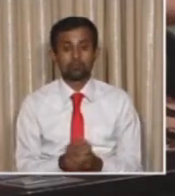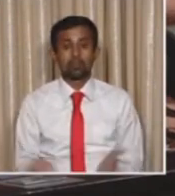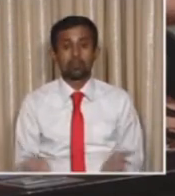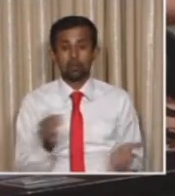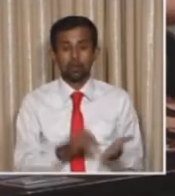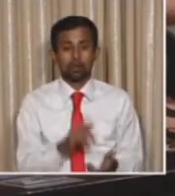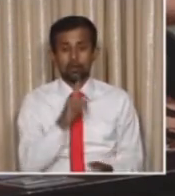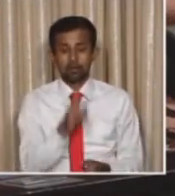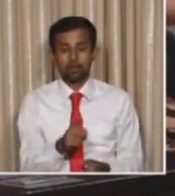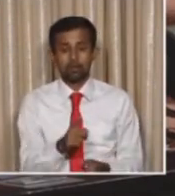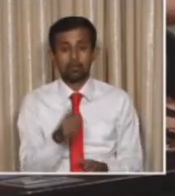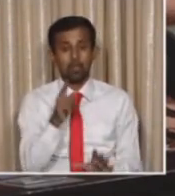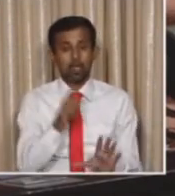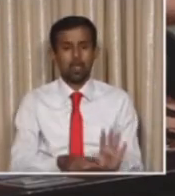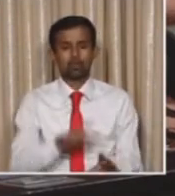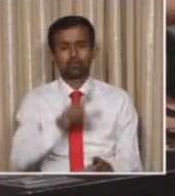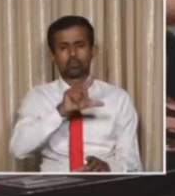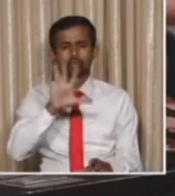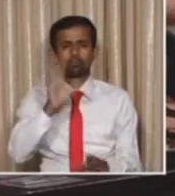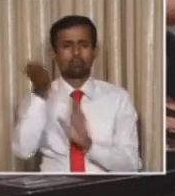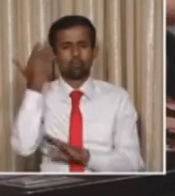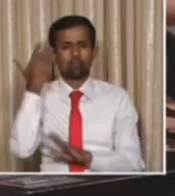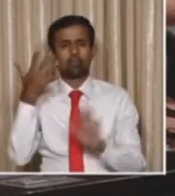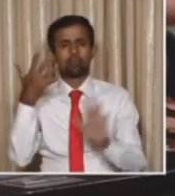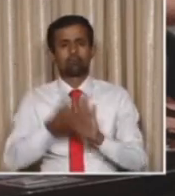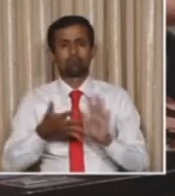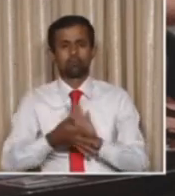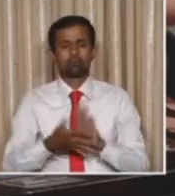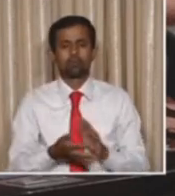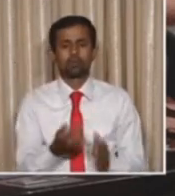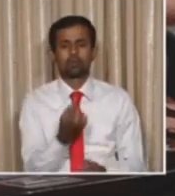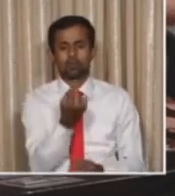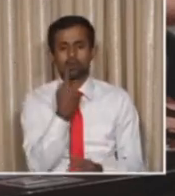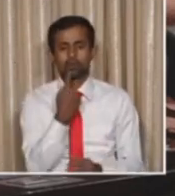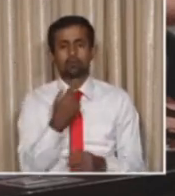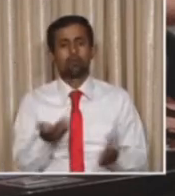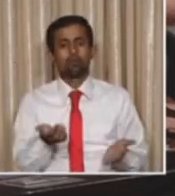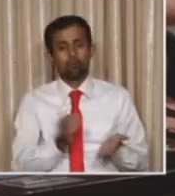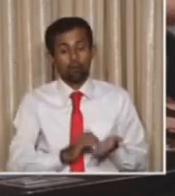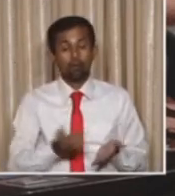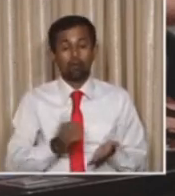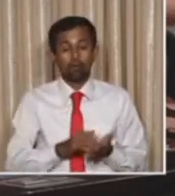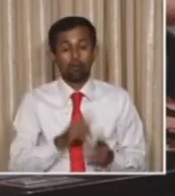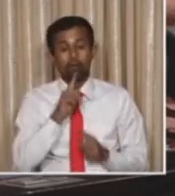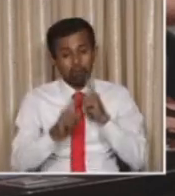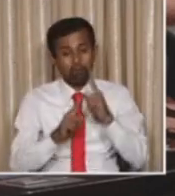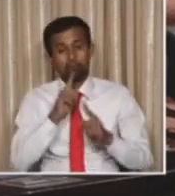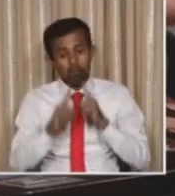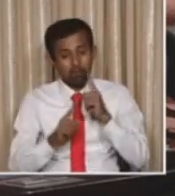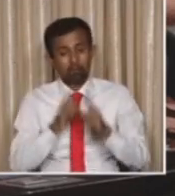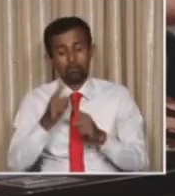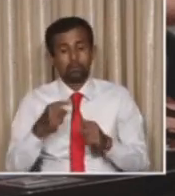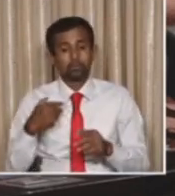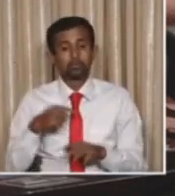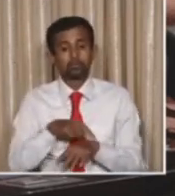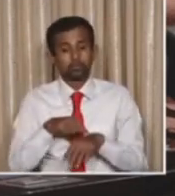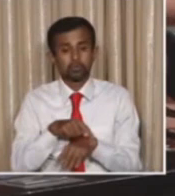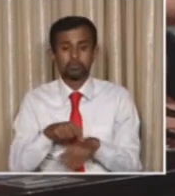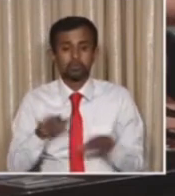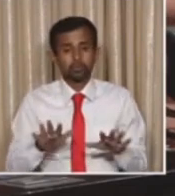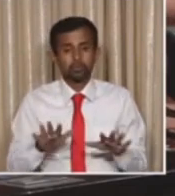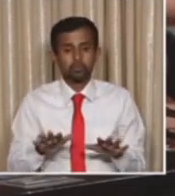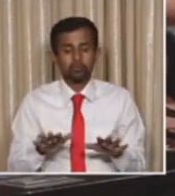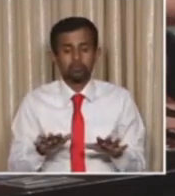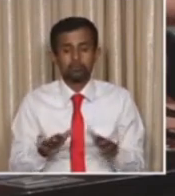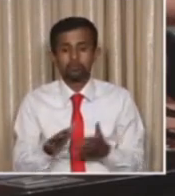it. You will repeat it because you have learned nothing. And because